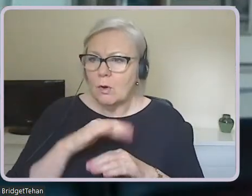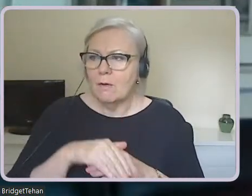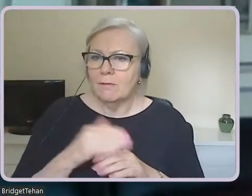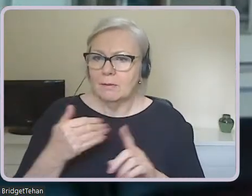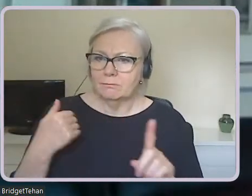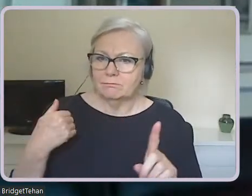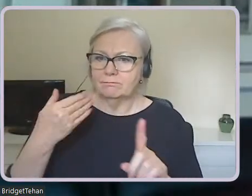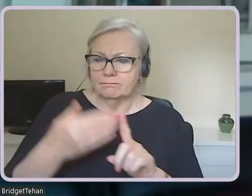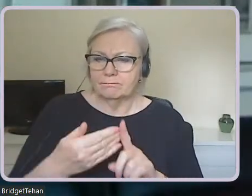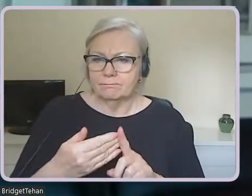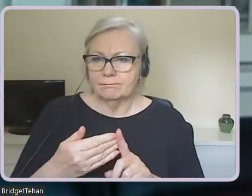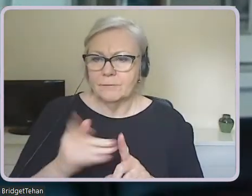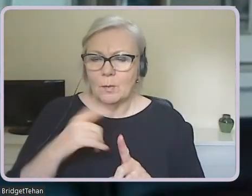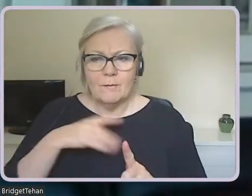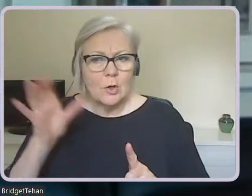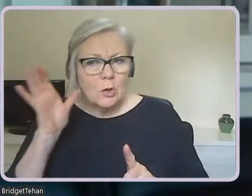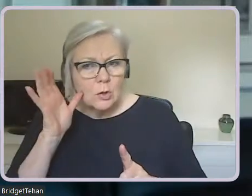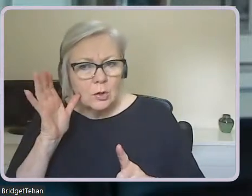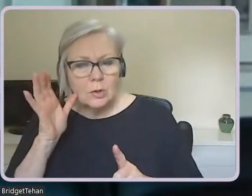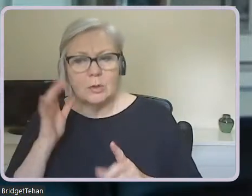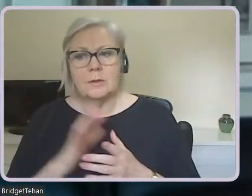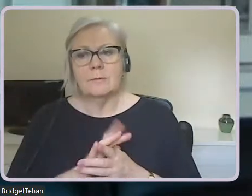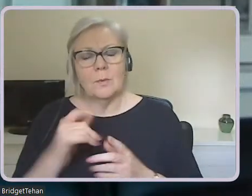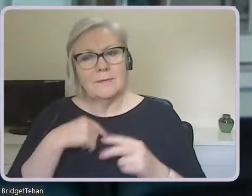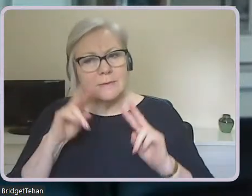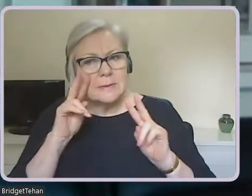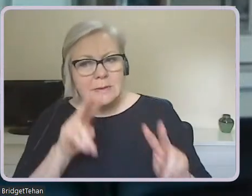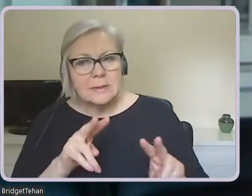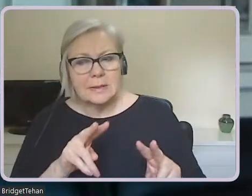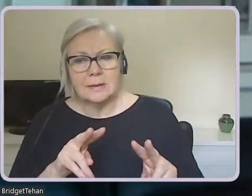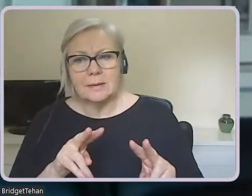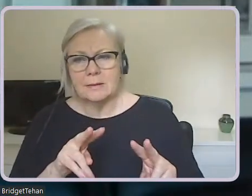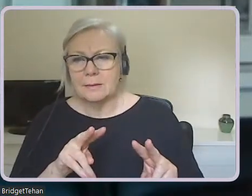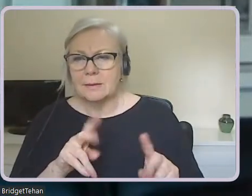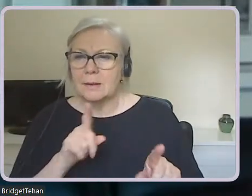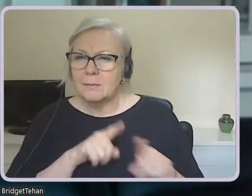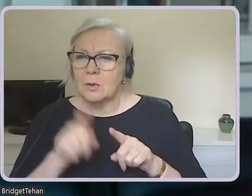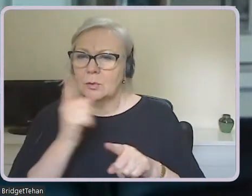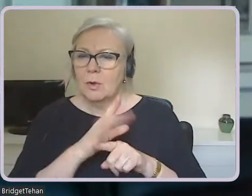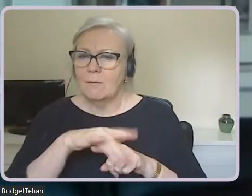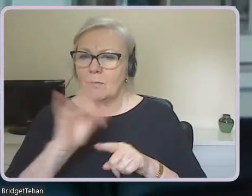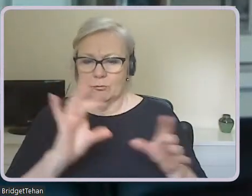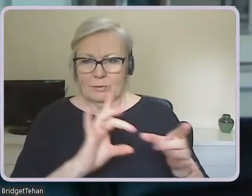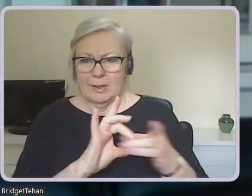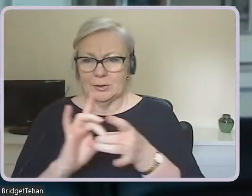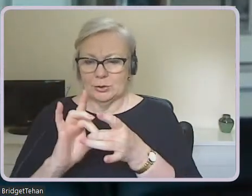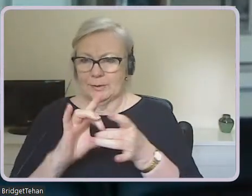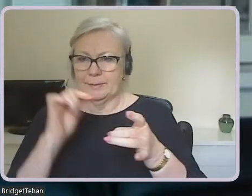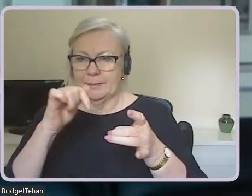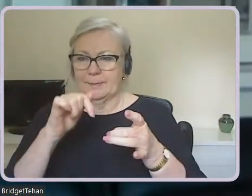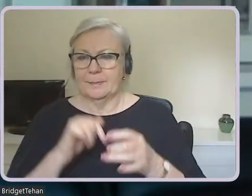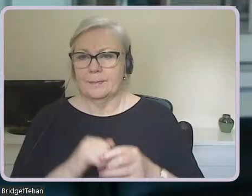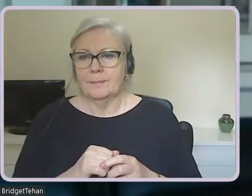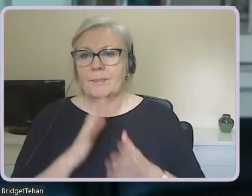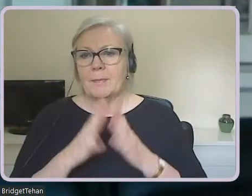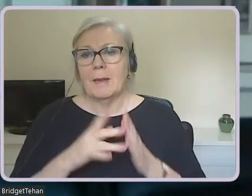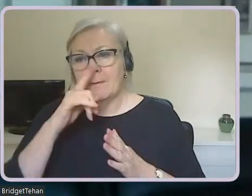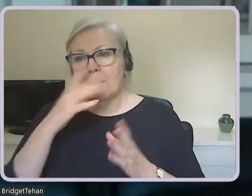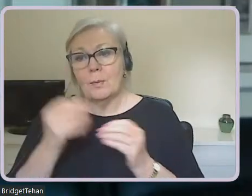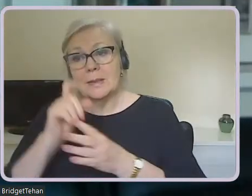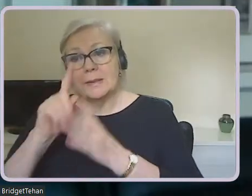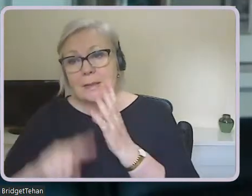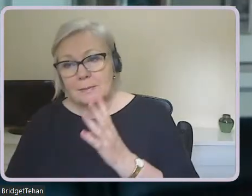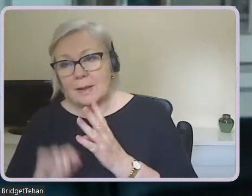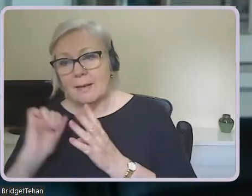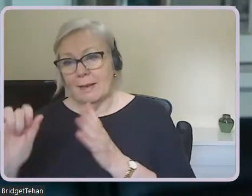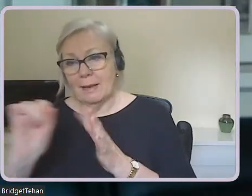we've heard and seen today has been about relationships between people with a disability and their peers, between people